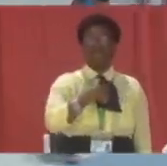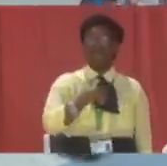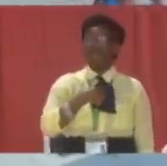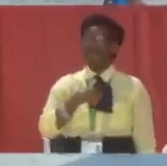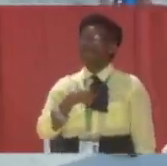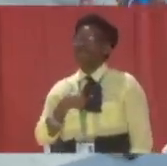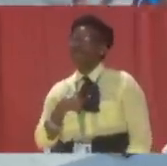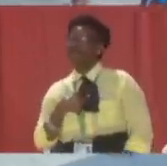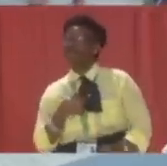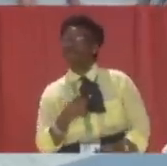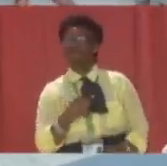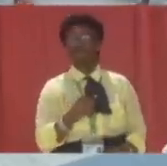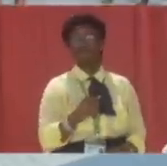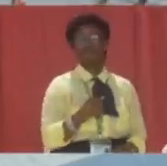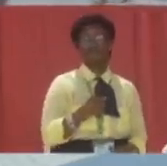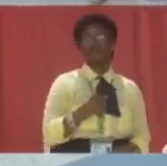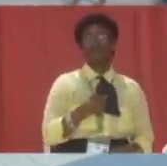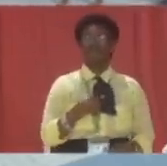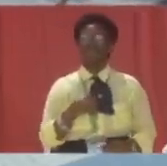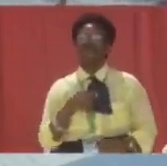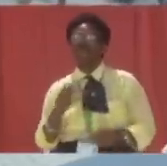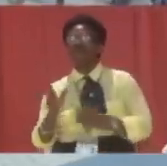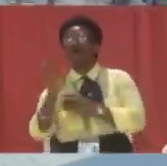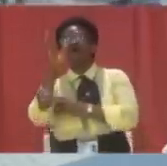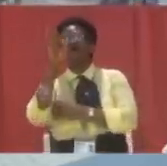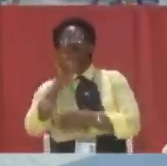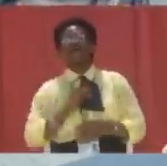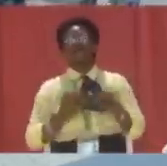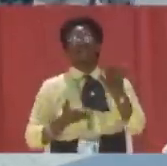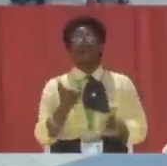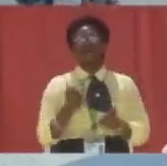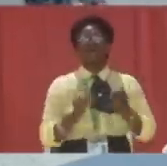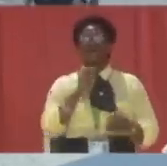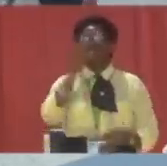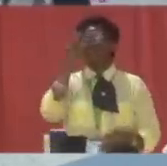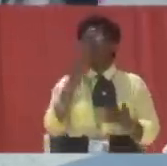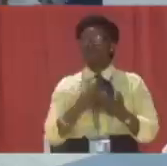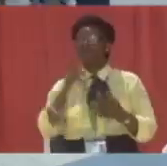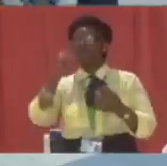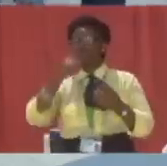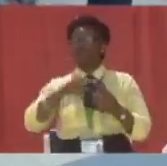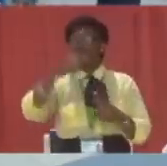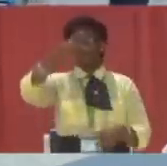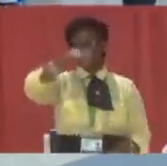Lord I'm serving is good to me. The Lord I'm serving is good to me. The Lord I'm serving is good to me.